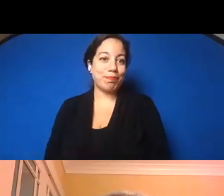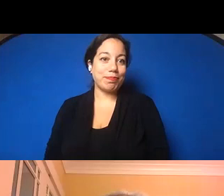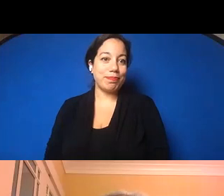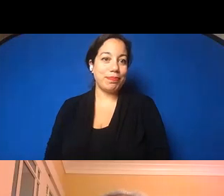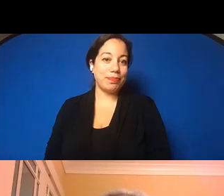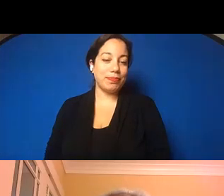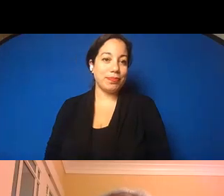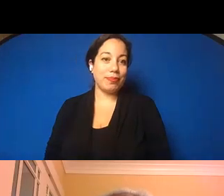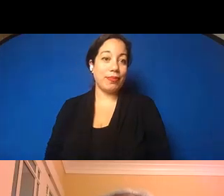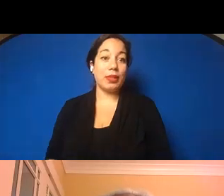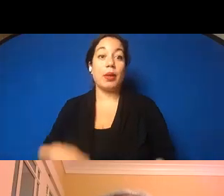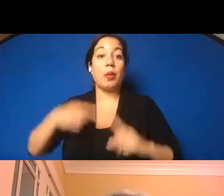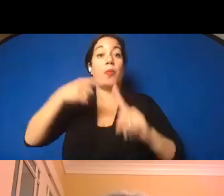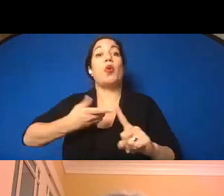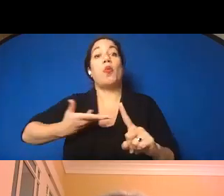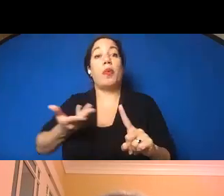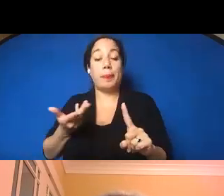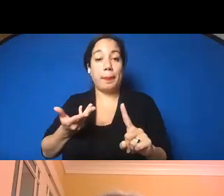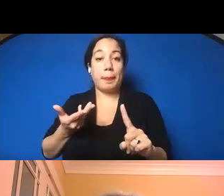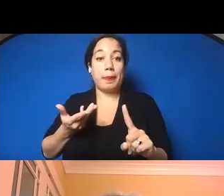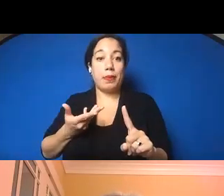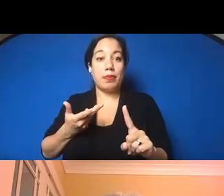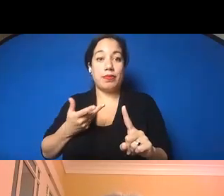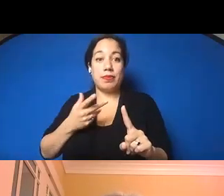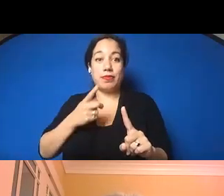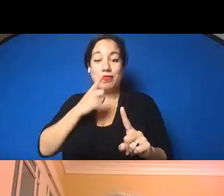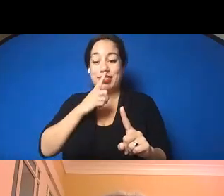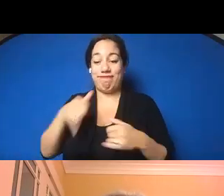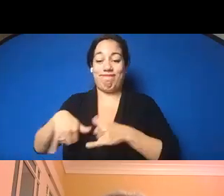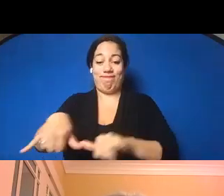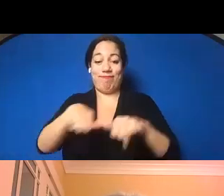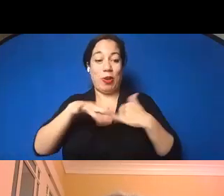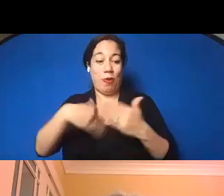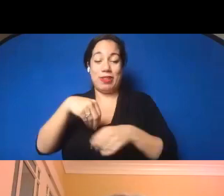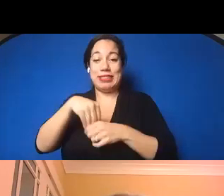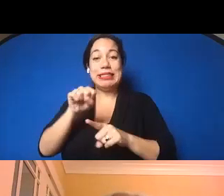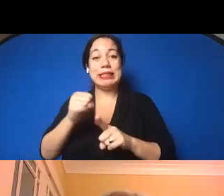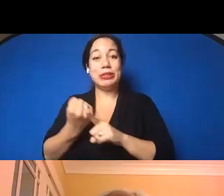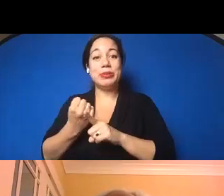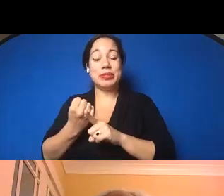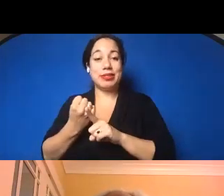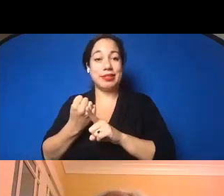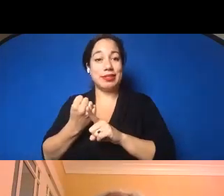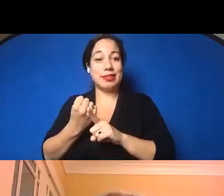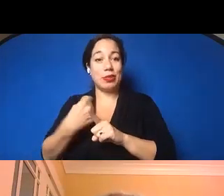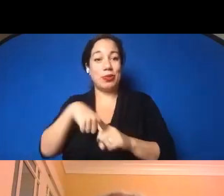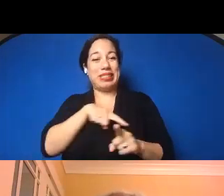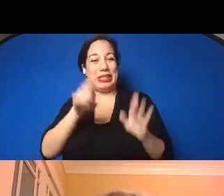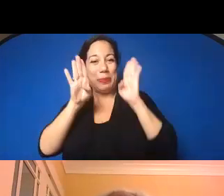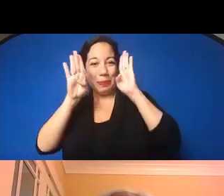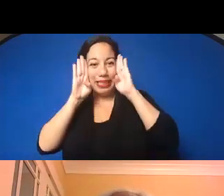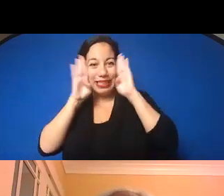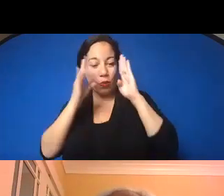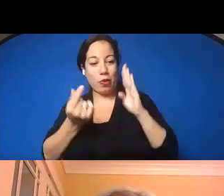So the point is that we're all in the situation that right now we need to pay attention to what communities have